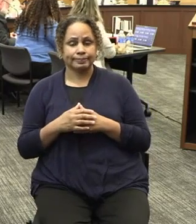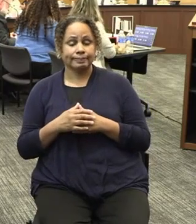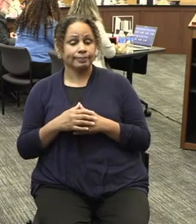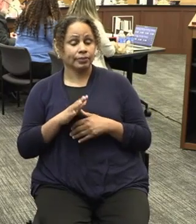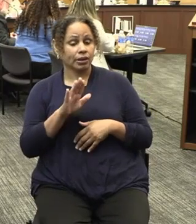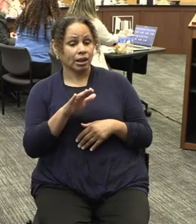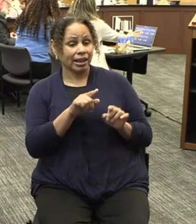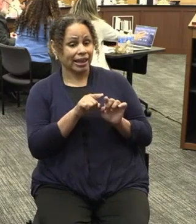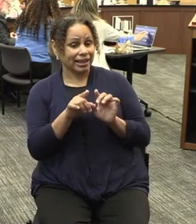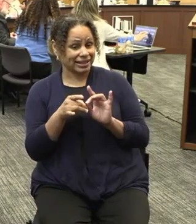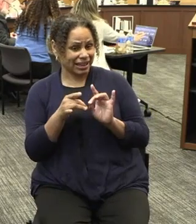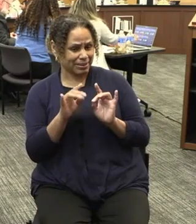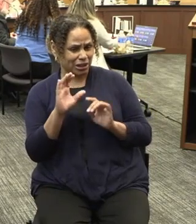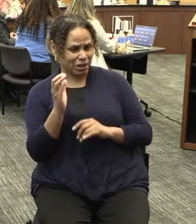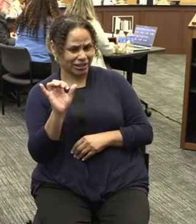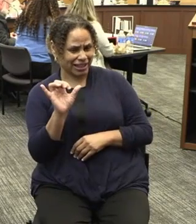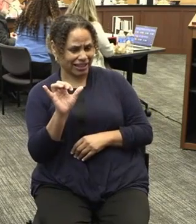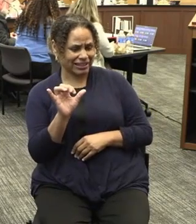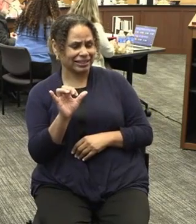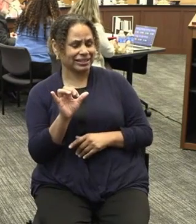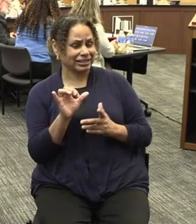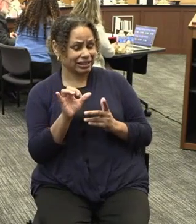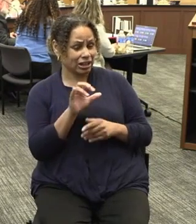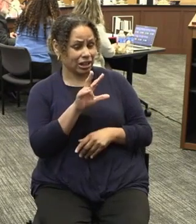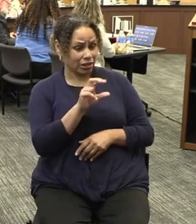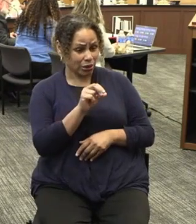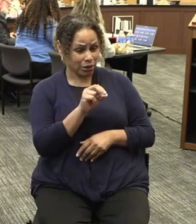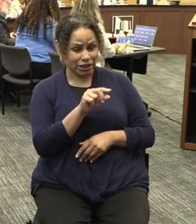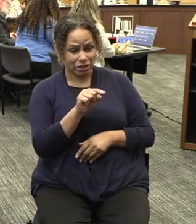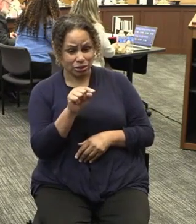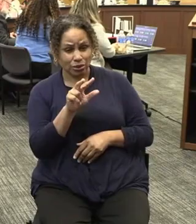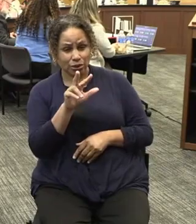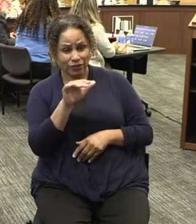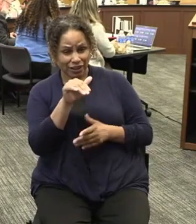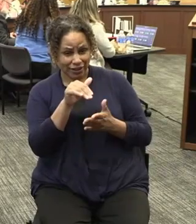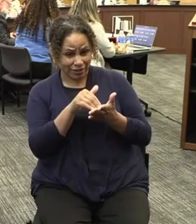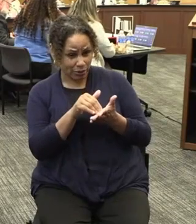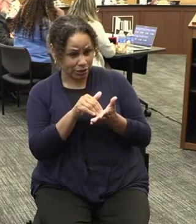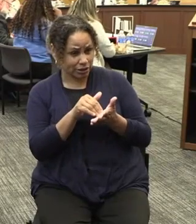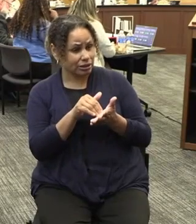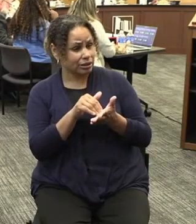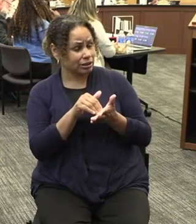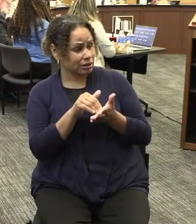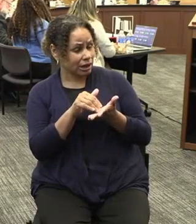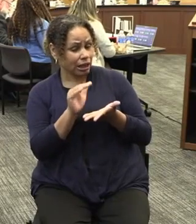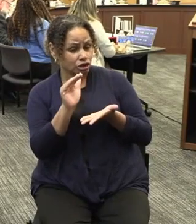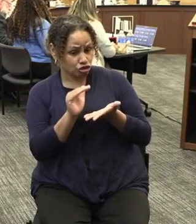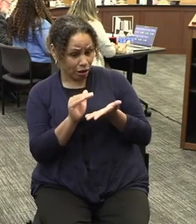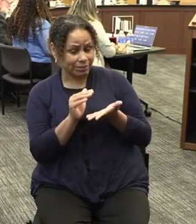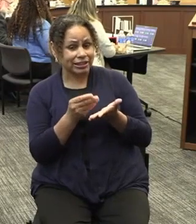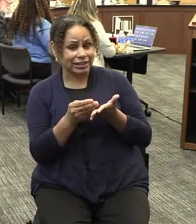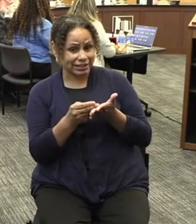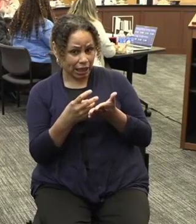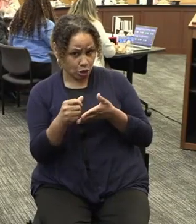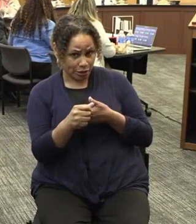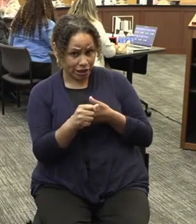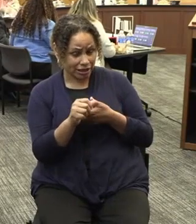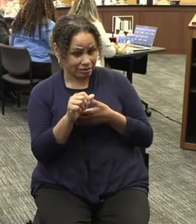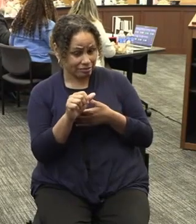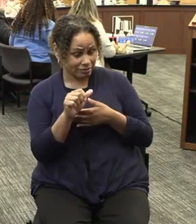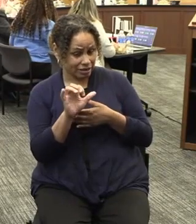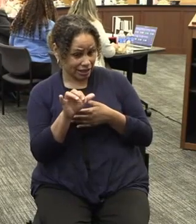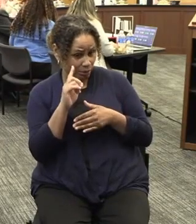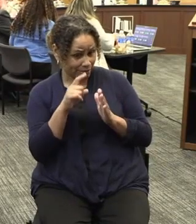as a comment, it looks like there's a considerable like $30,000 to $35,000 drop in the salaries. Is that what I'm seeing? That's